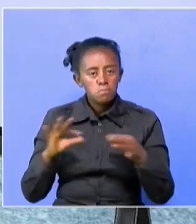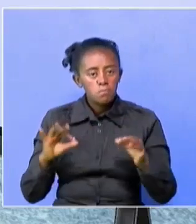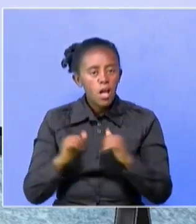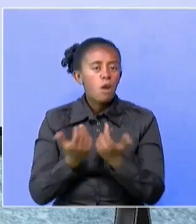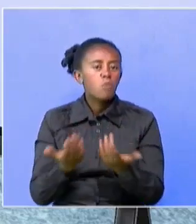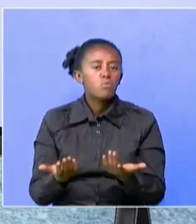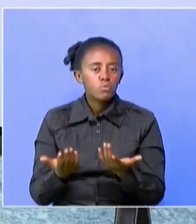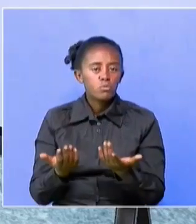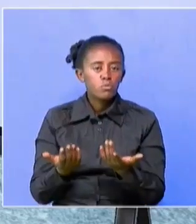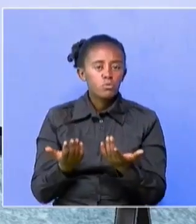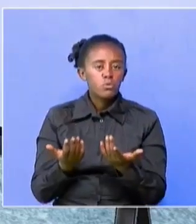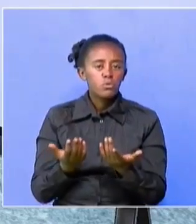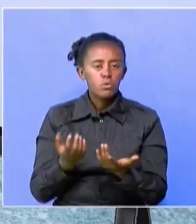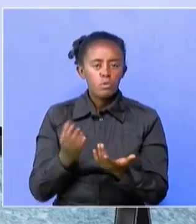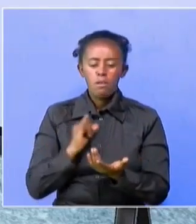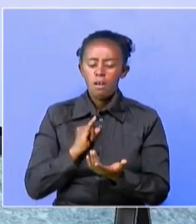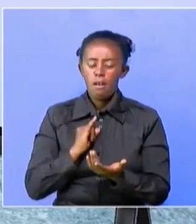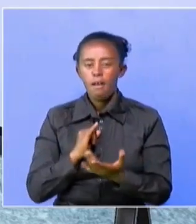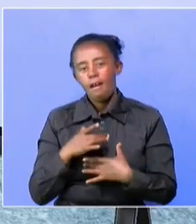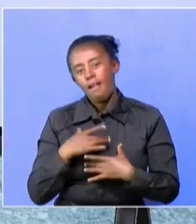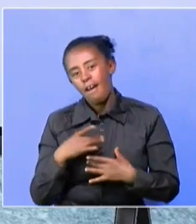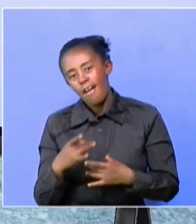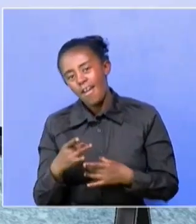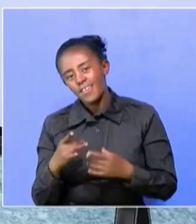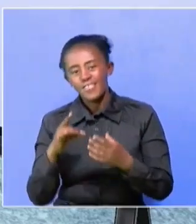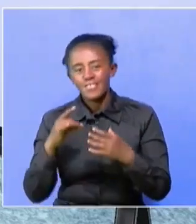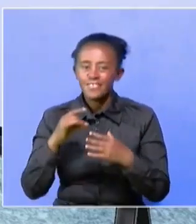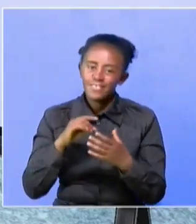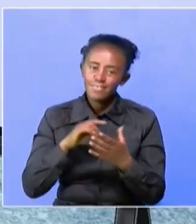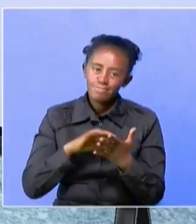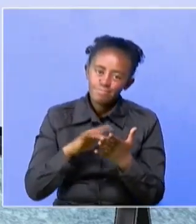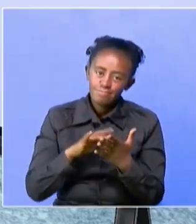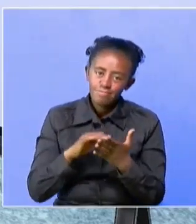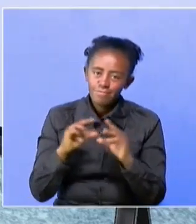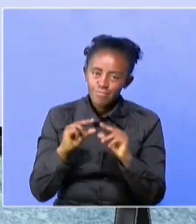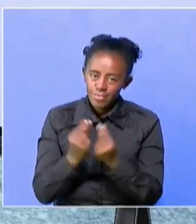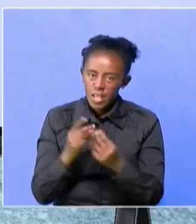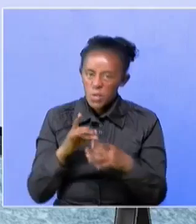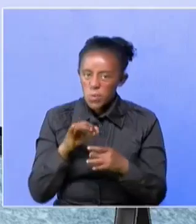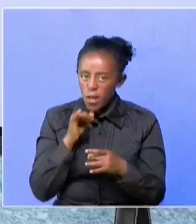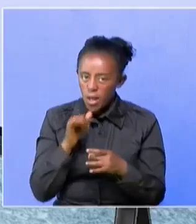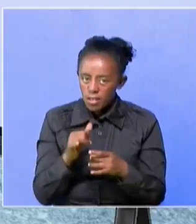well, I don't like studying in groups. I don't like studying in groups.